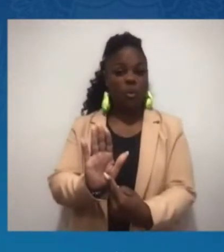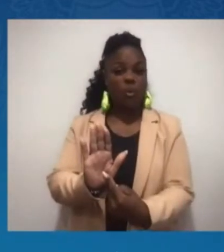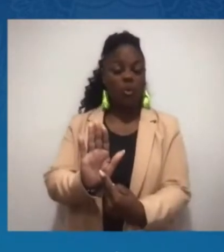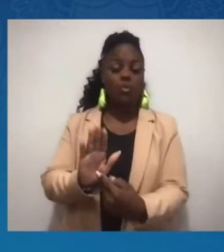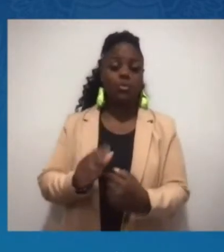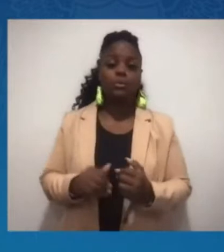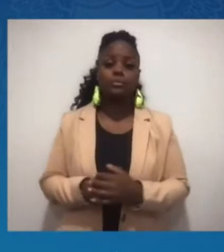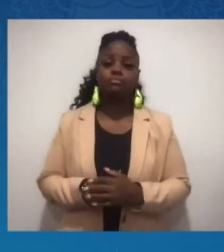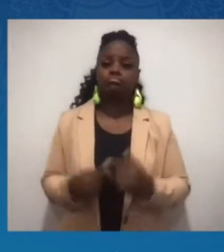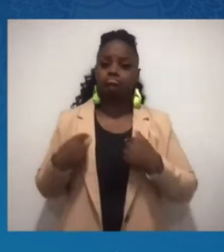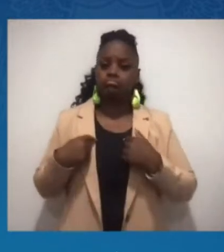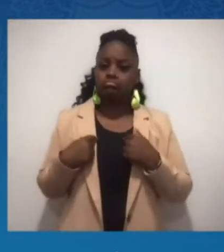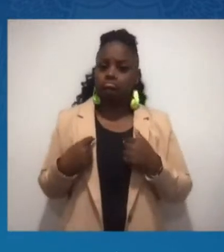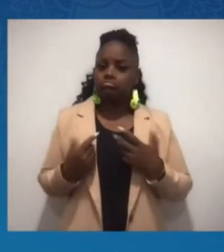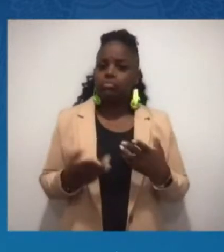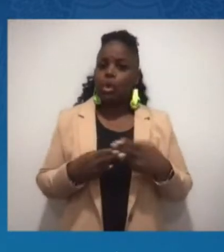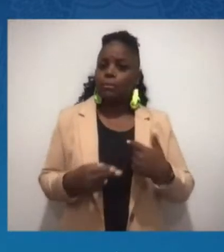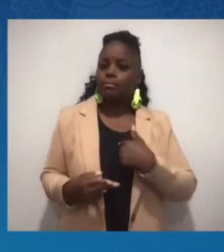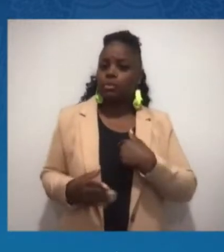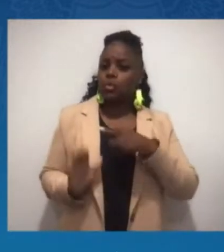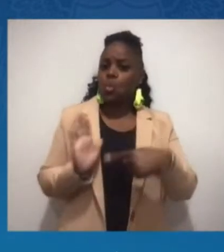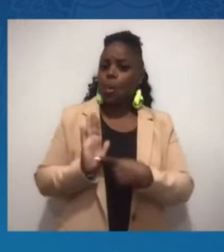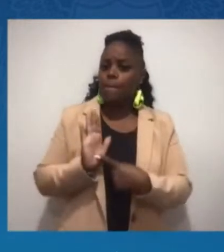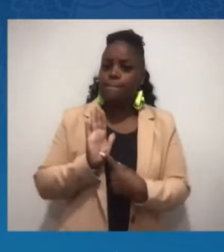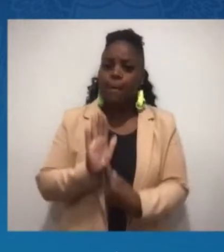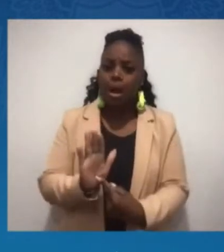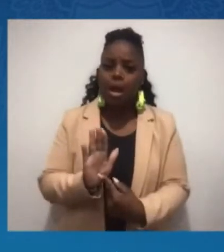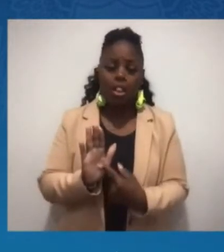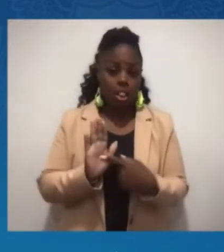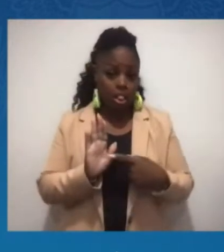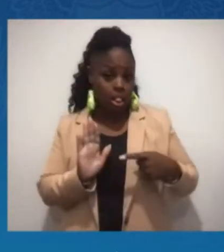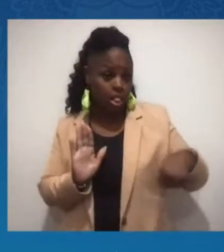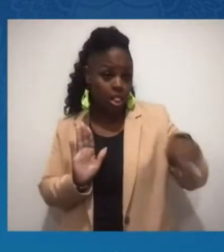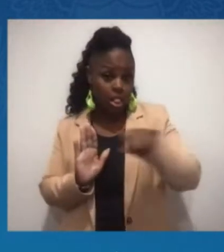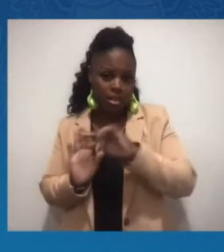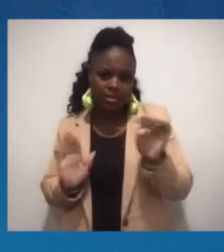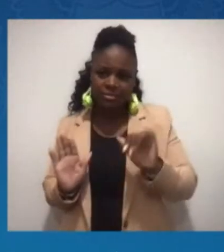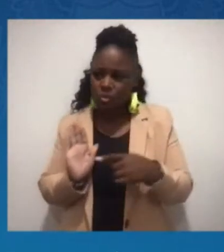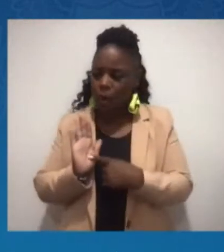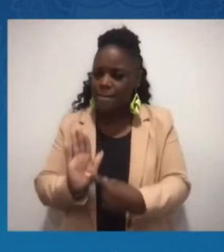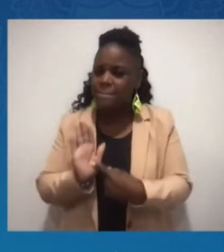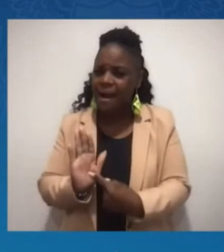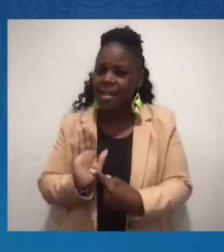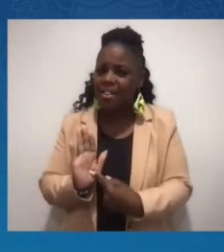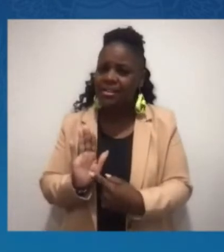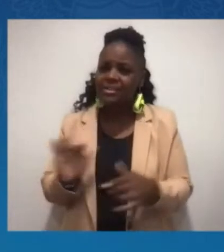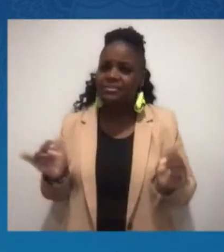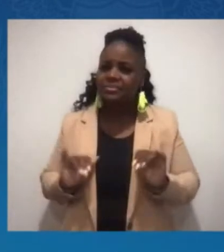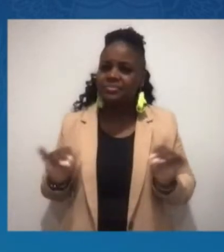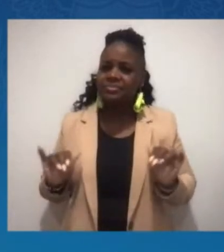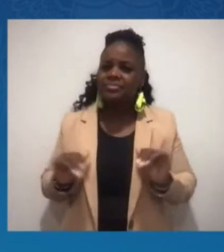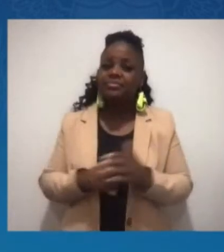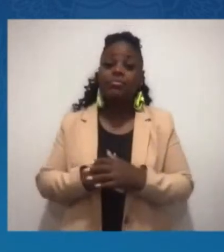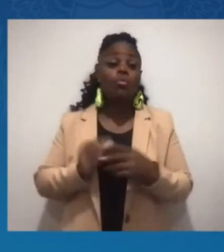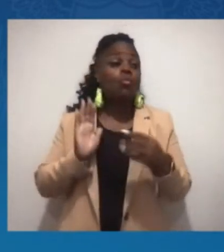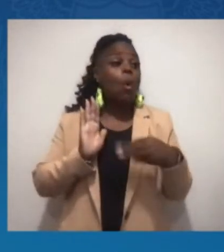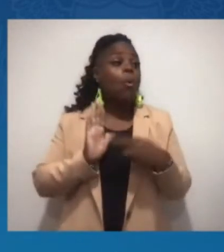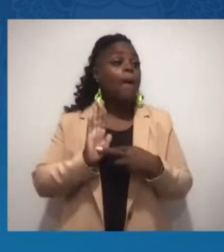lot of role models here, so you know what I'm talking about. When you're a role model, people watch what you